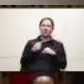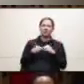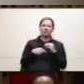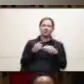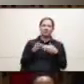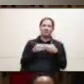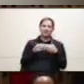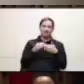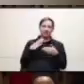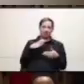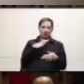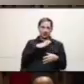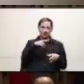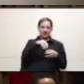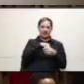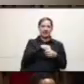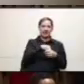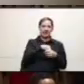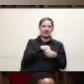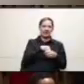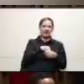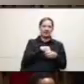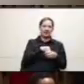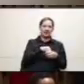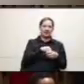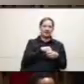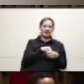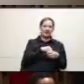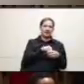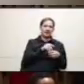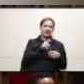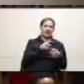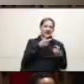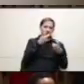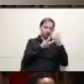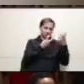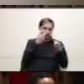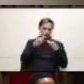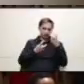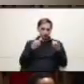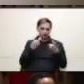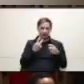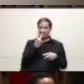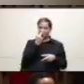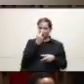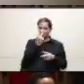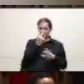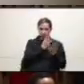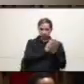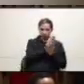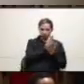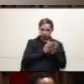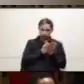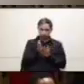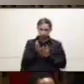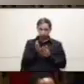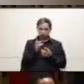council participating in bid committees, there are two issues at hand in relation to this matter.